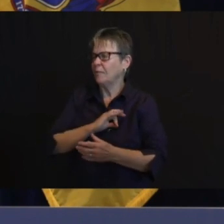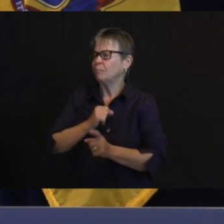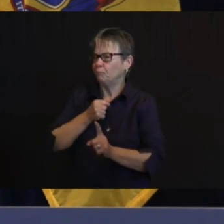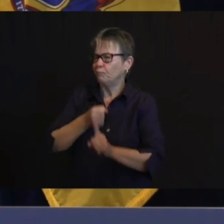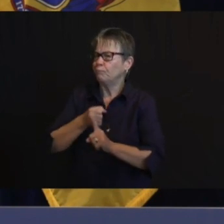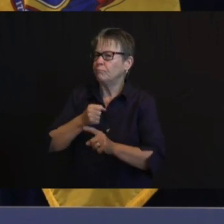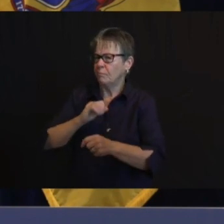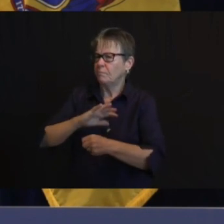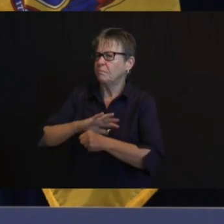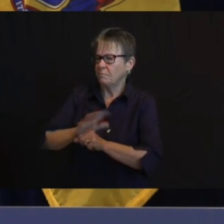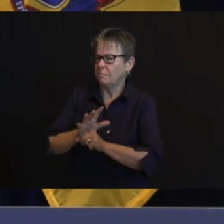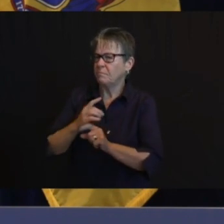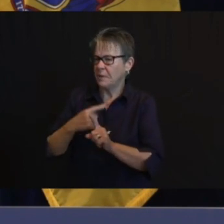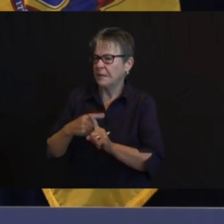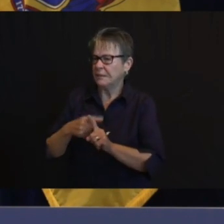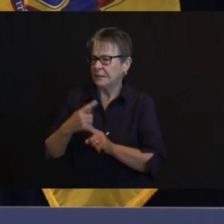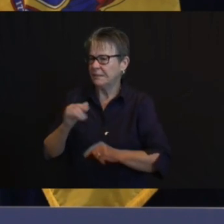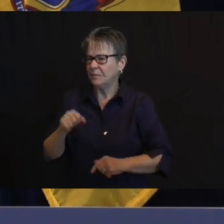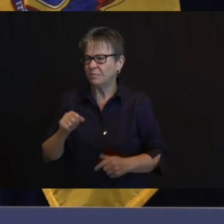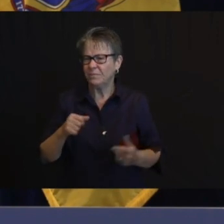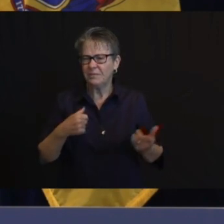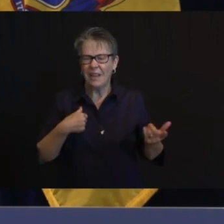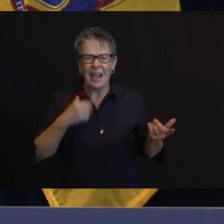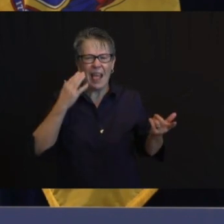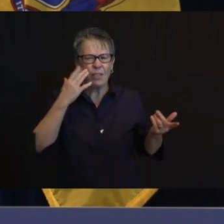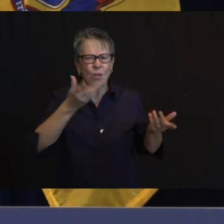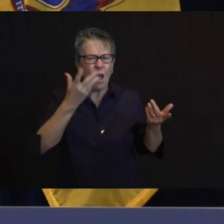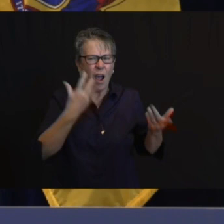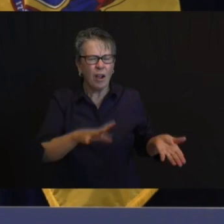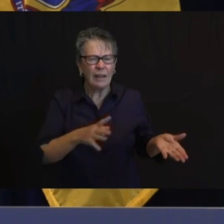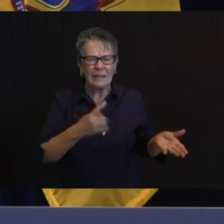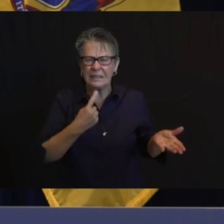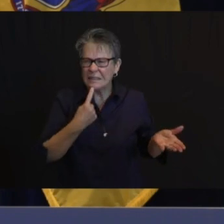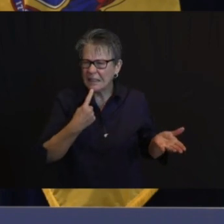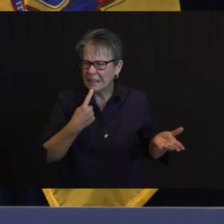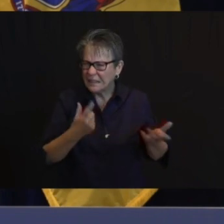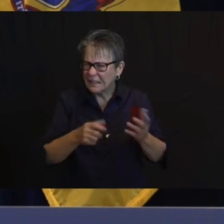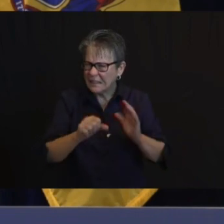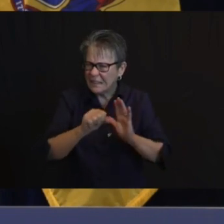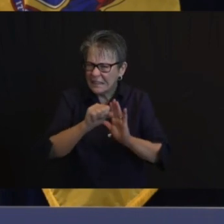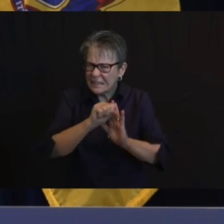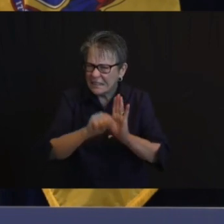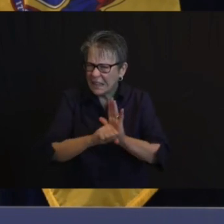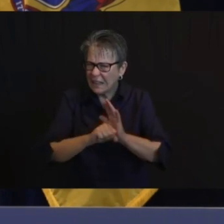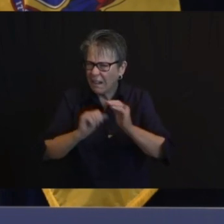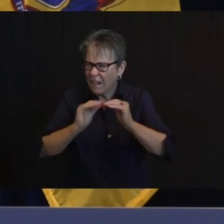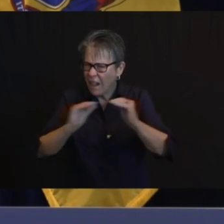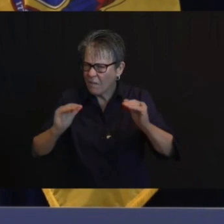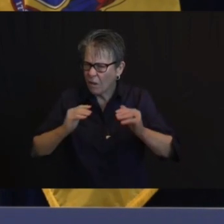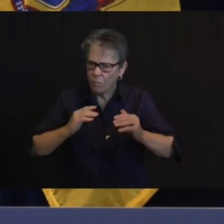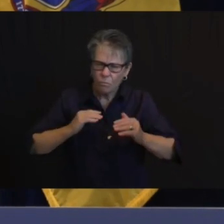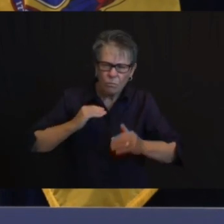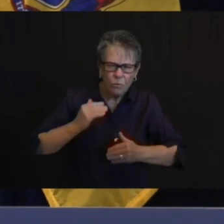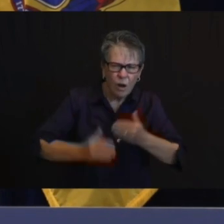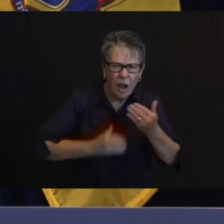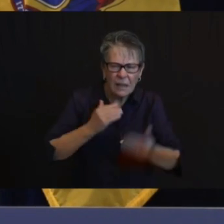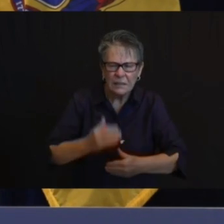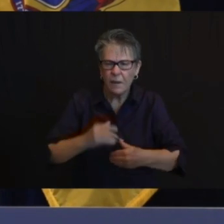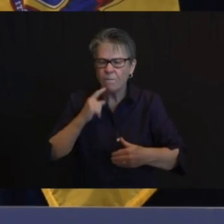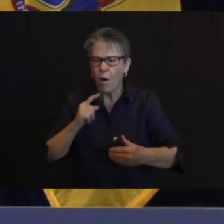level? I think you've already addressed this, but any other comments on state level processes and procedures in reviewing